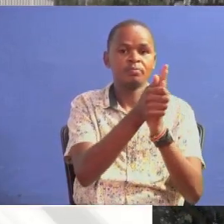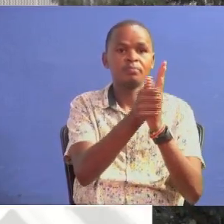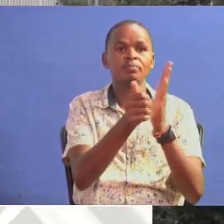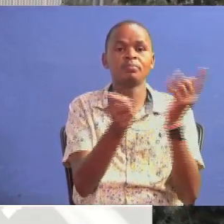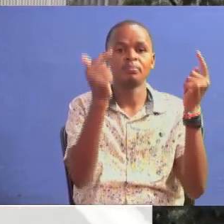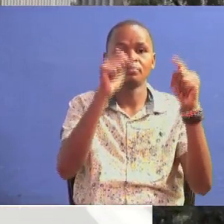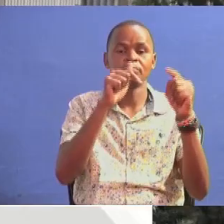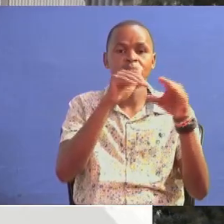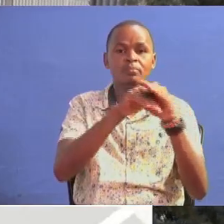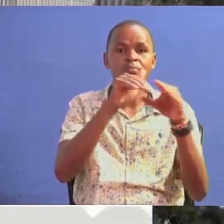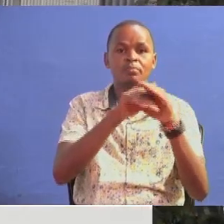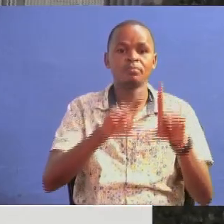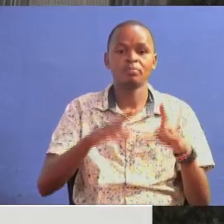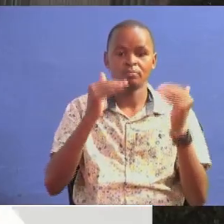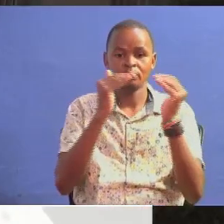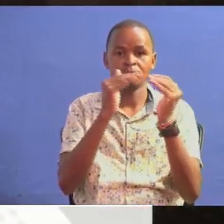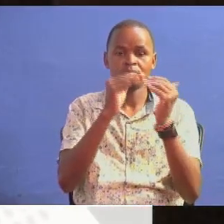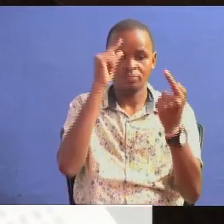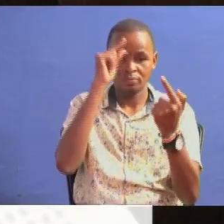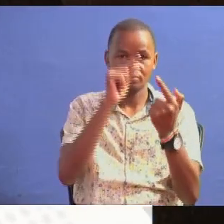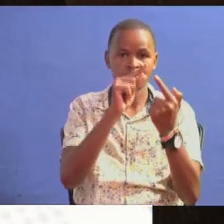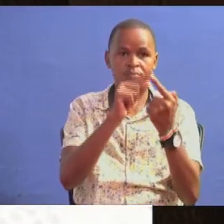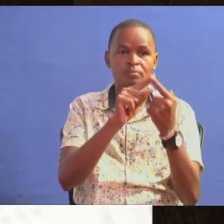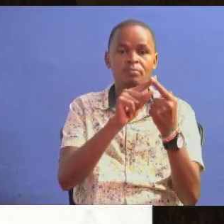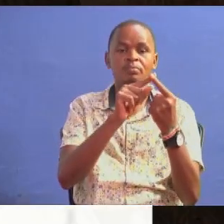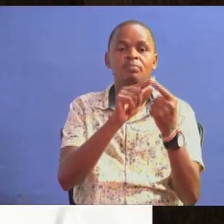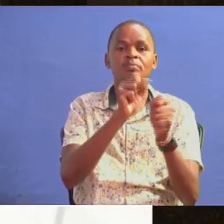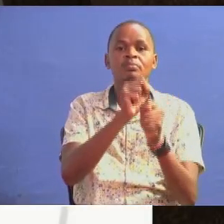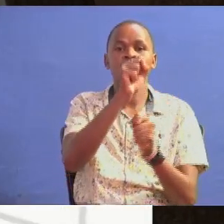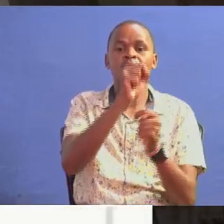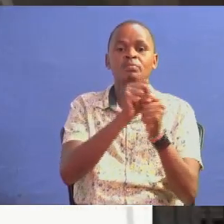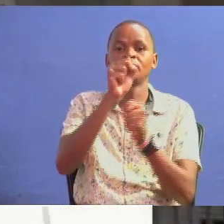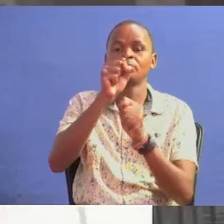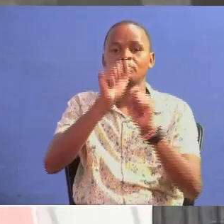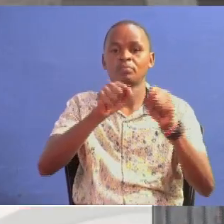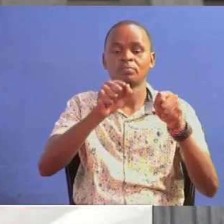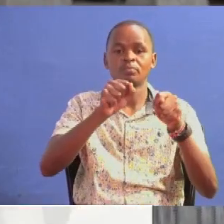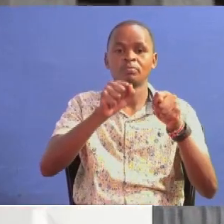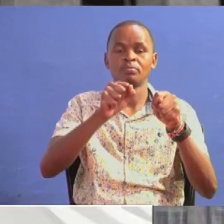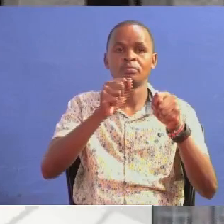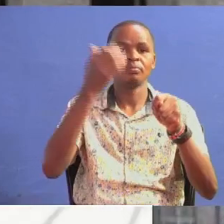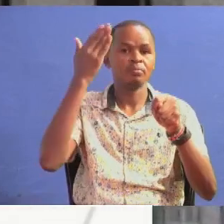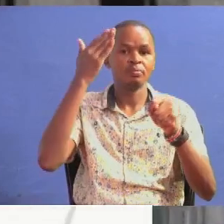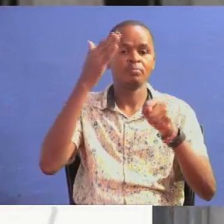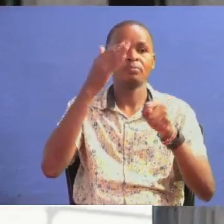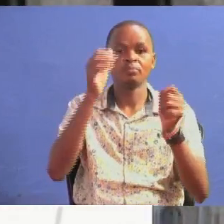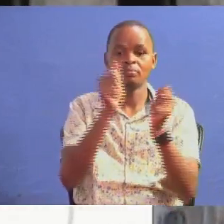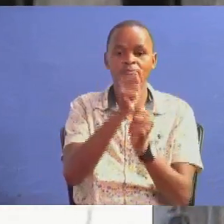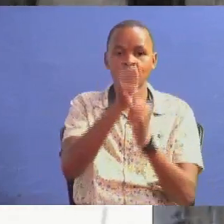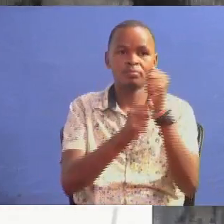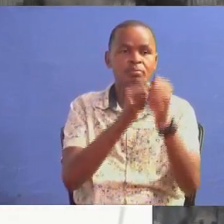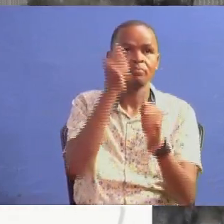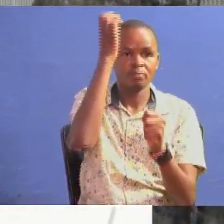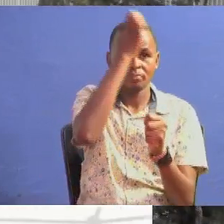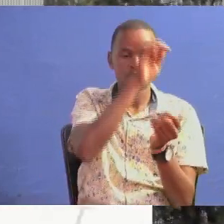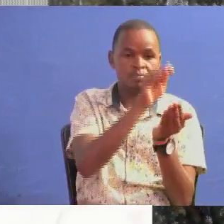green investment aligned with the goals of the 2015 Paris Climate Agreement. Over the last decade, the European